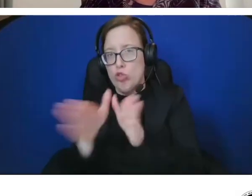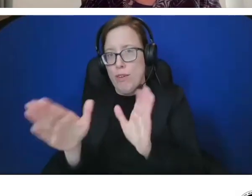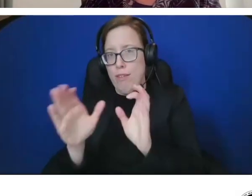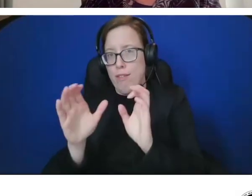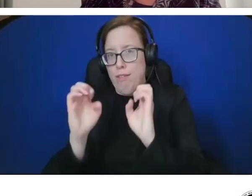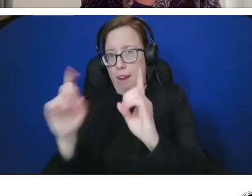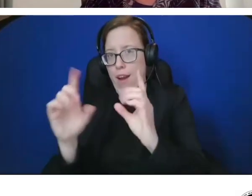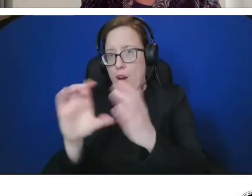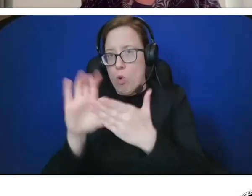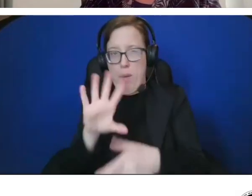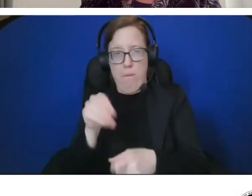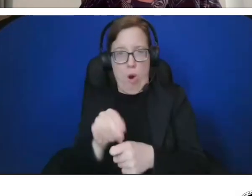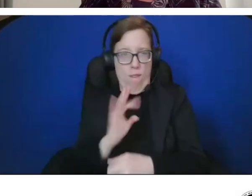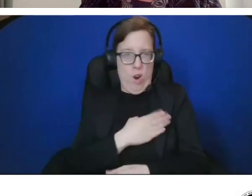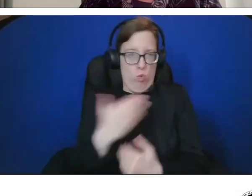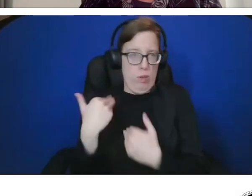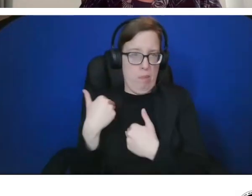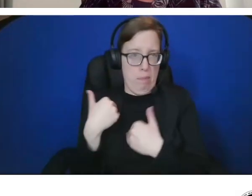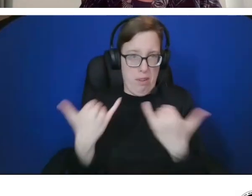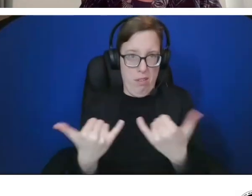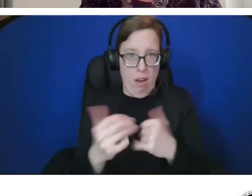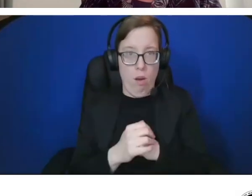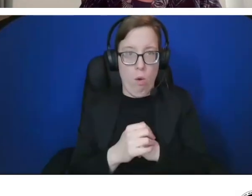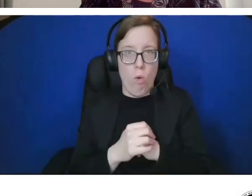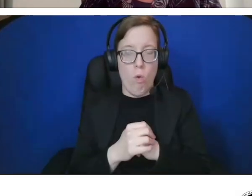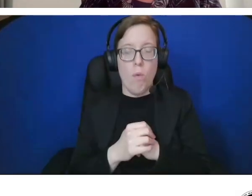part of our responsibility now.